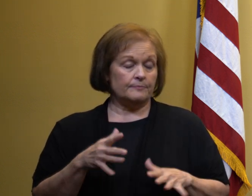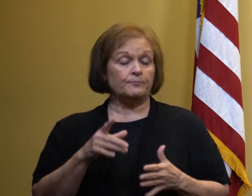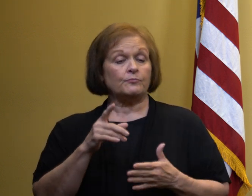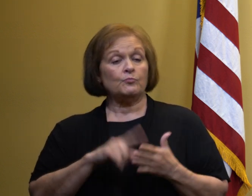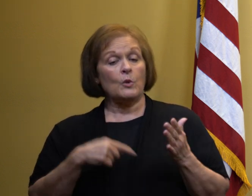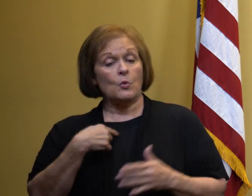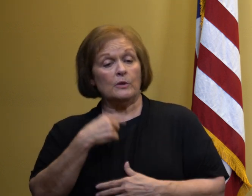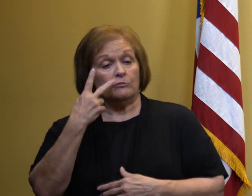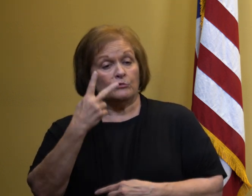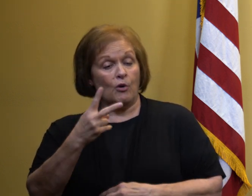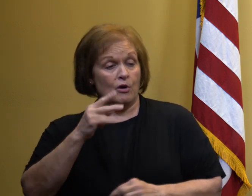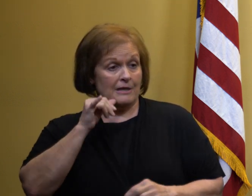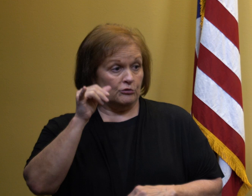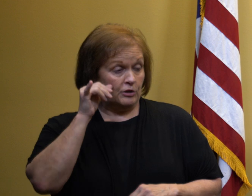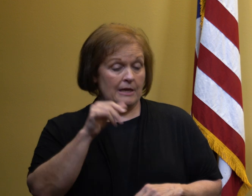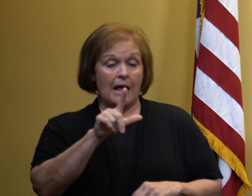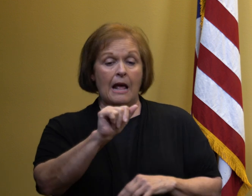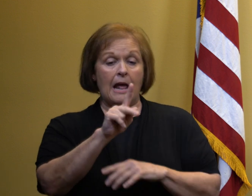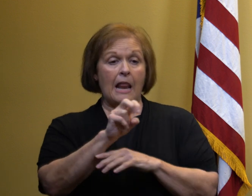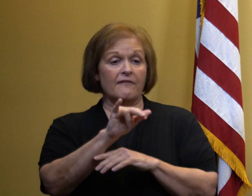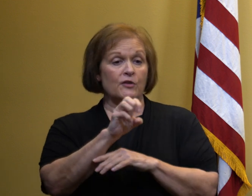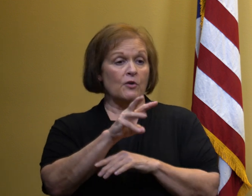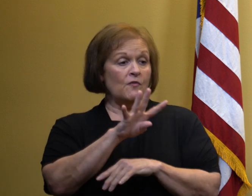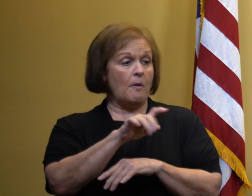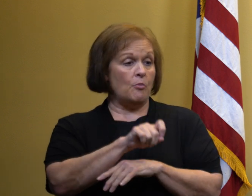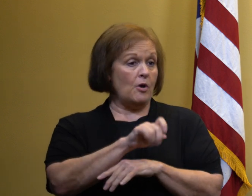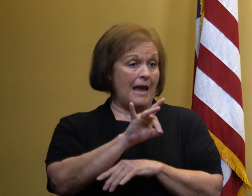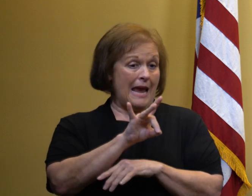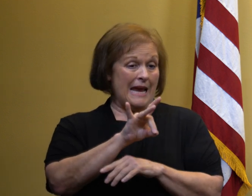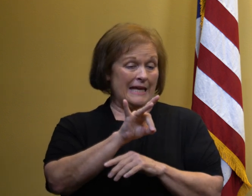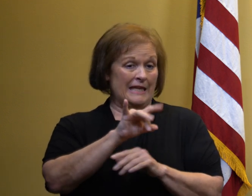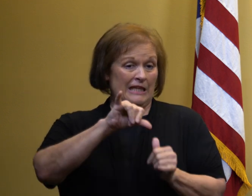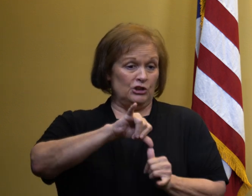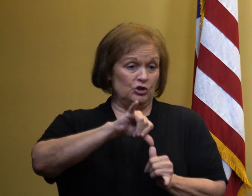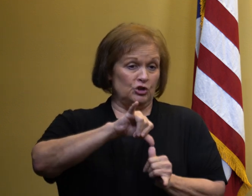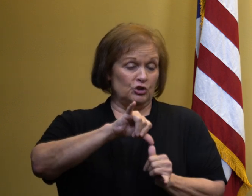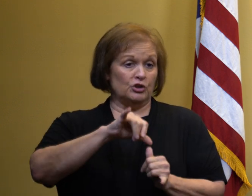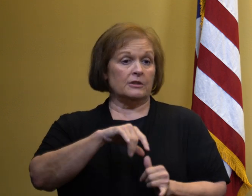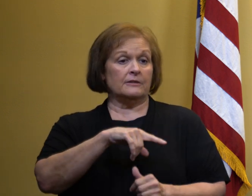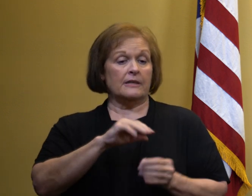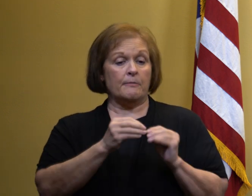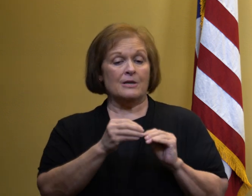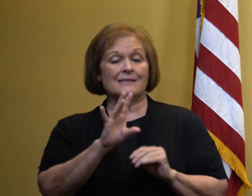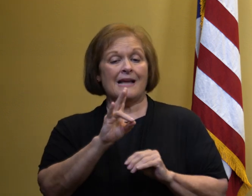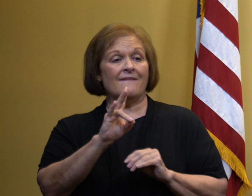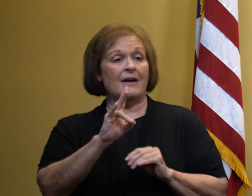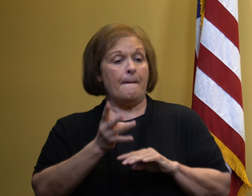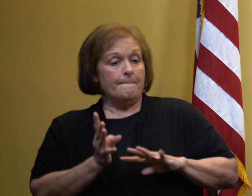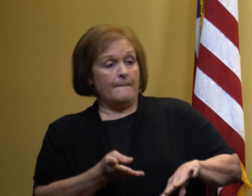did see, parts of Lakeview, 4.82 inches at pumping station number 7. That was